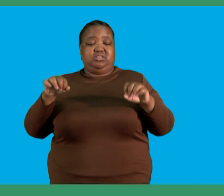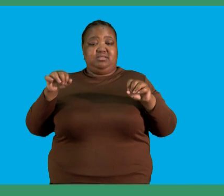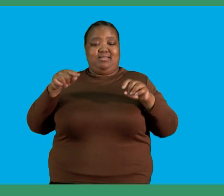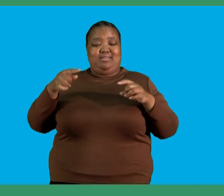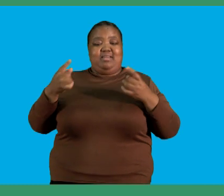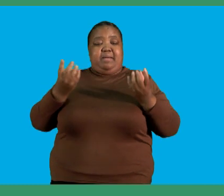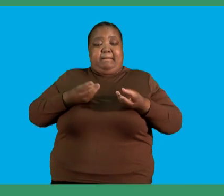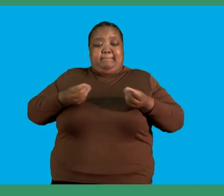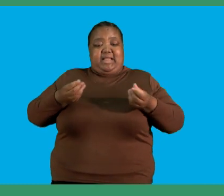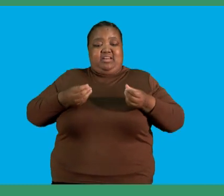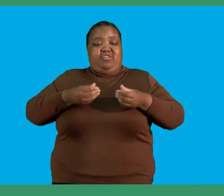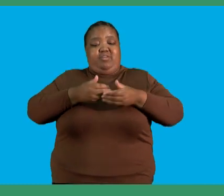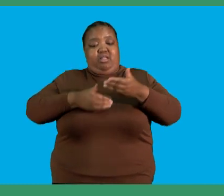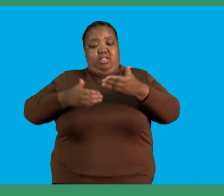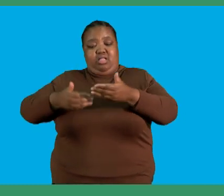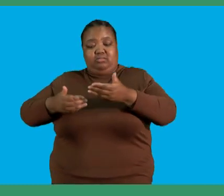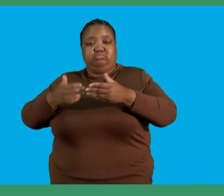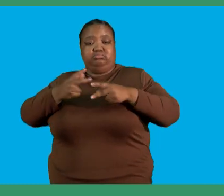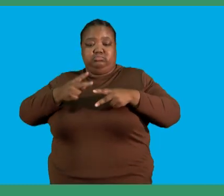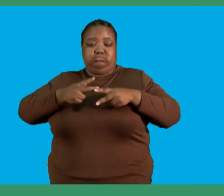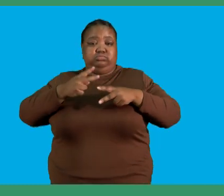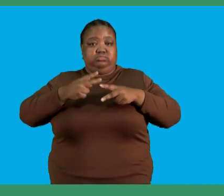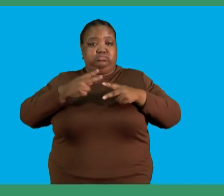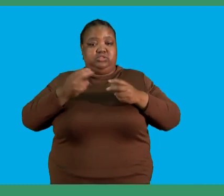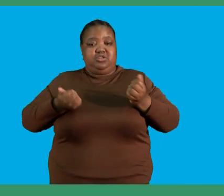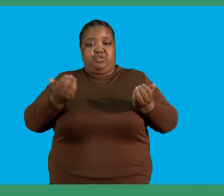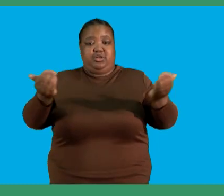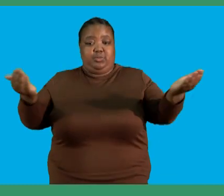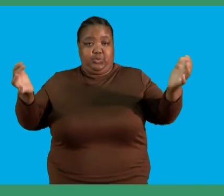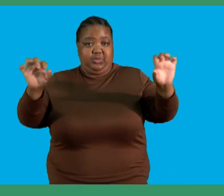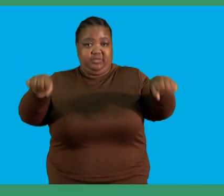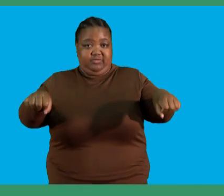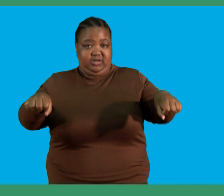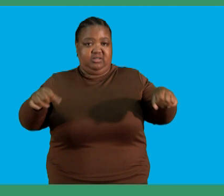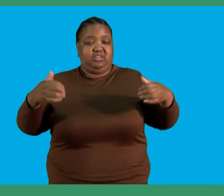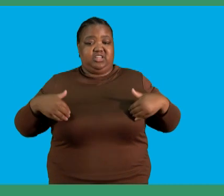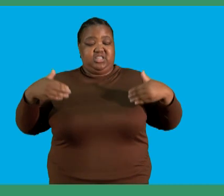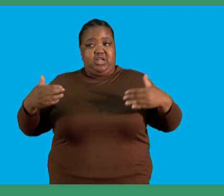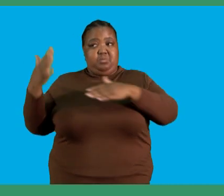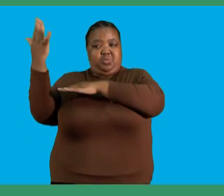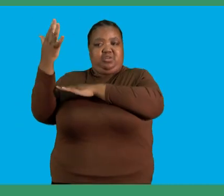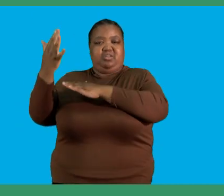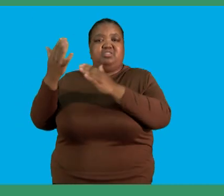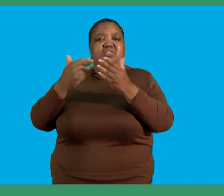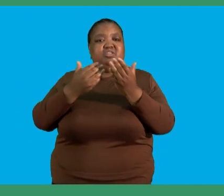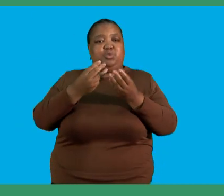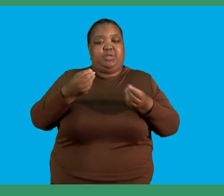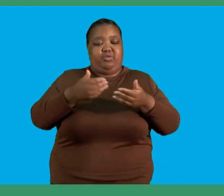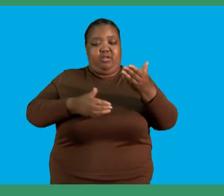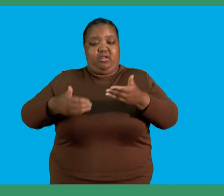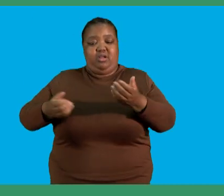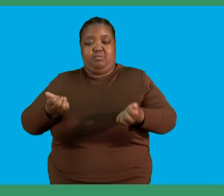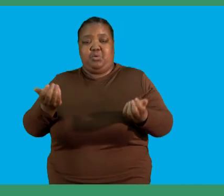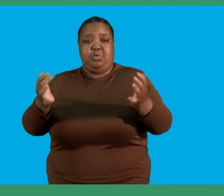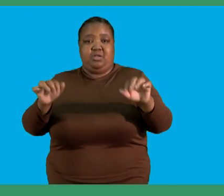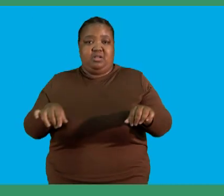material of his presentation at the start of his presentation. That is your scenario over there. Then the first question is now